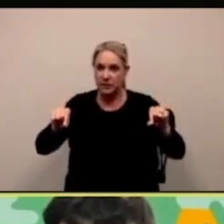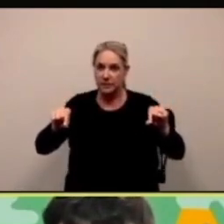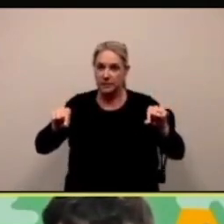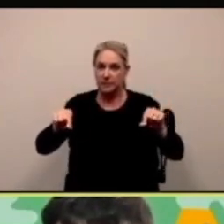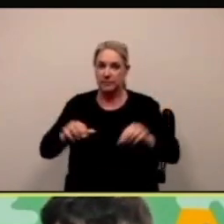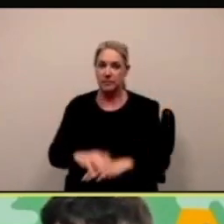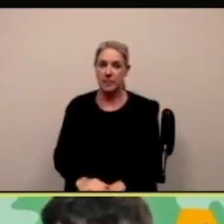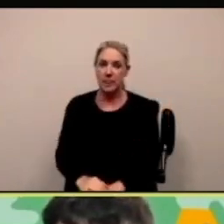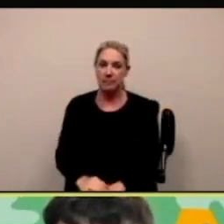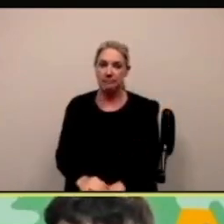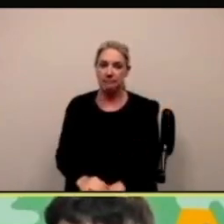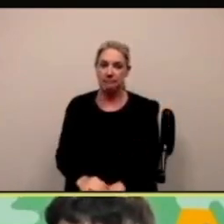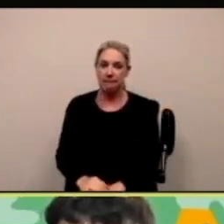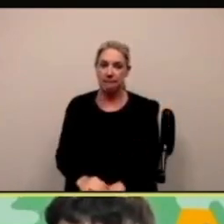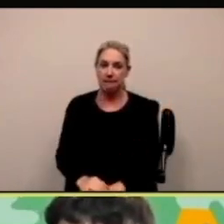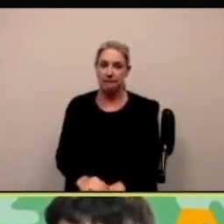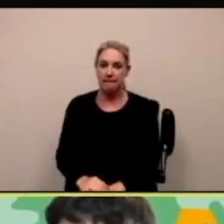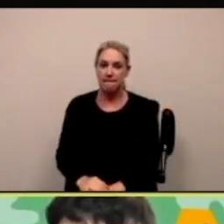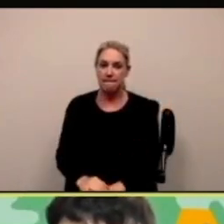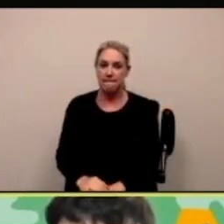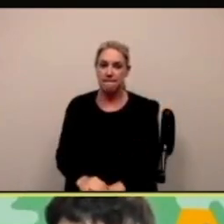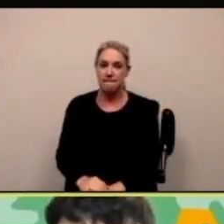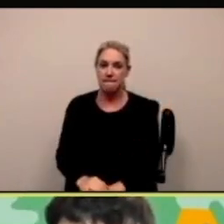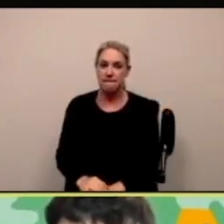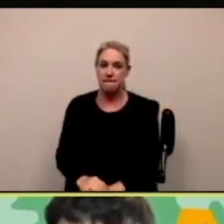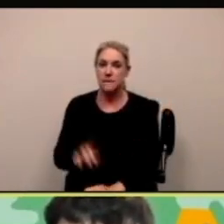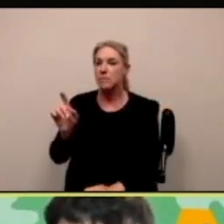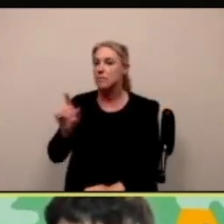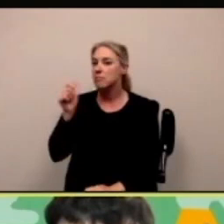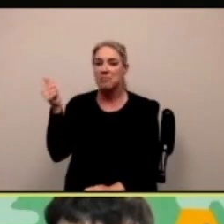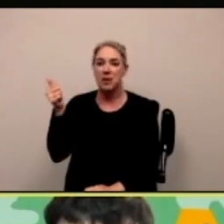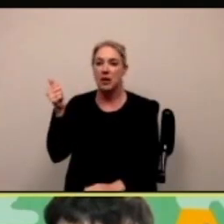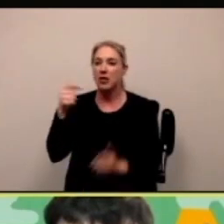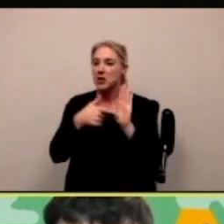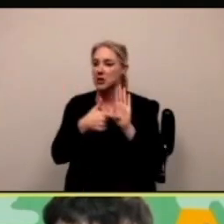So just for one other example,